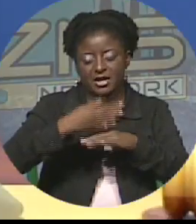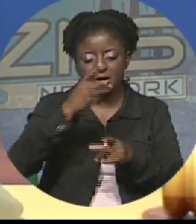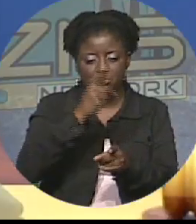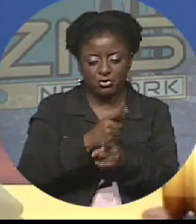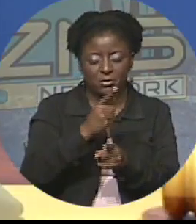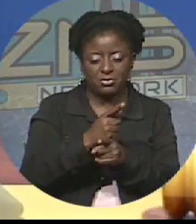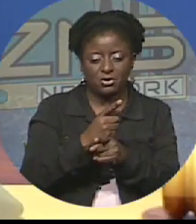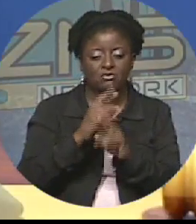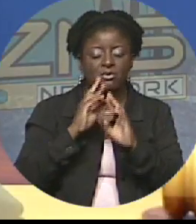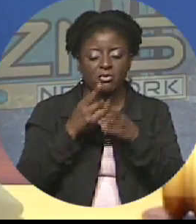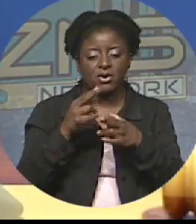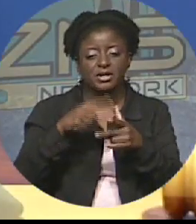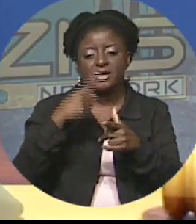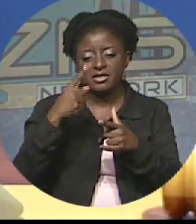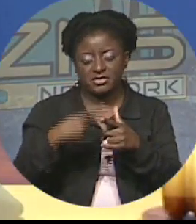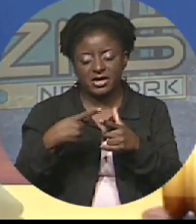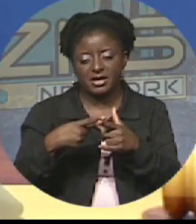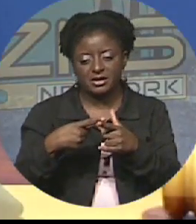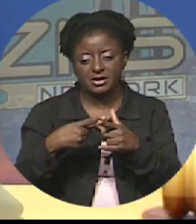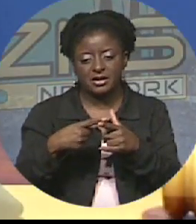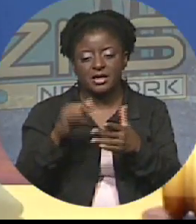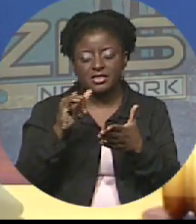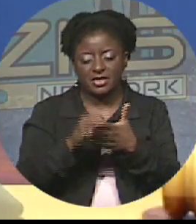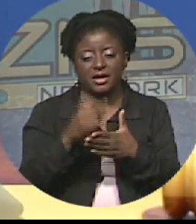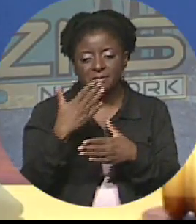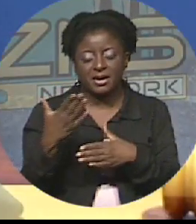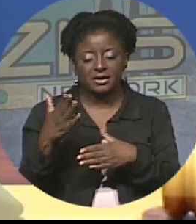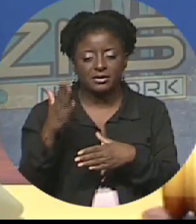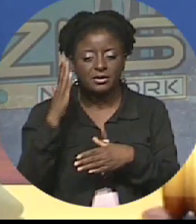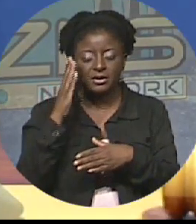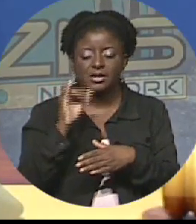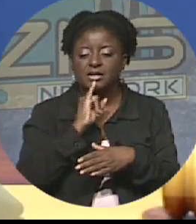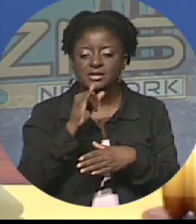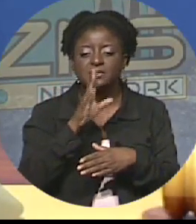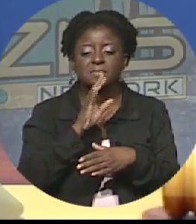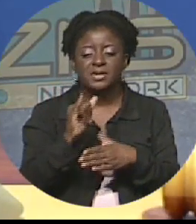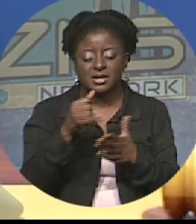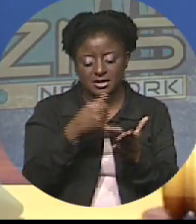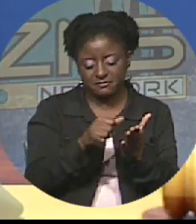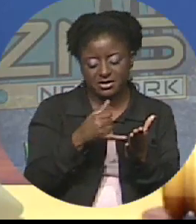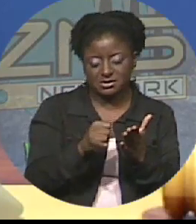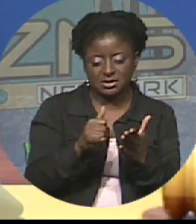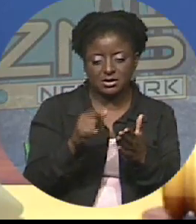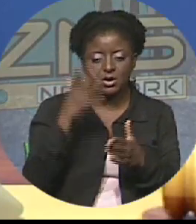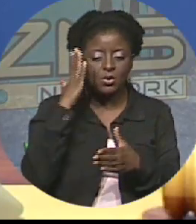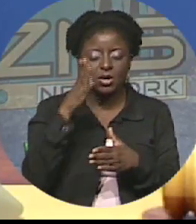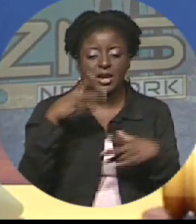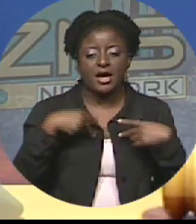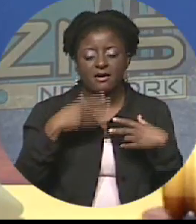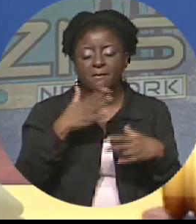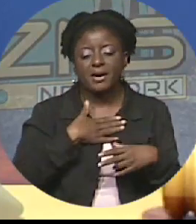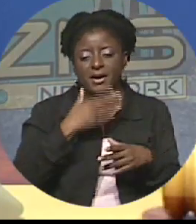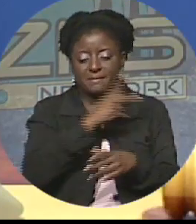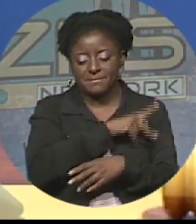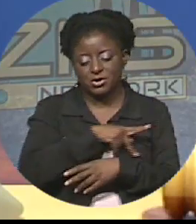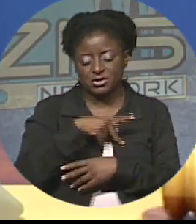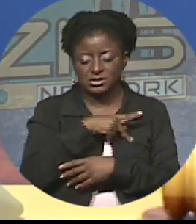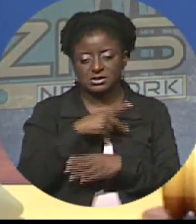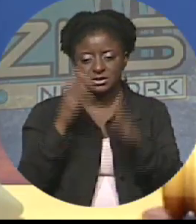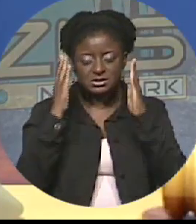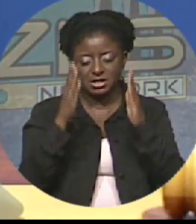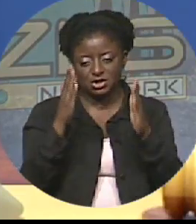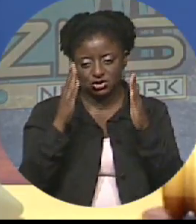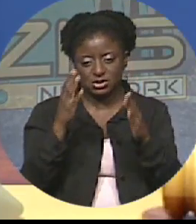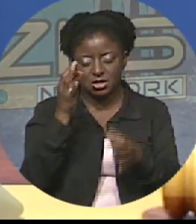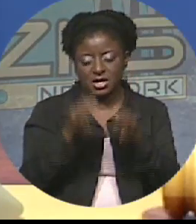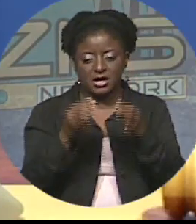course I can safely assure you that matter is being investigated and will have my personal attention. And if we find